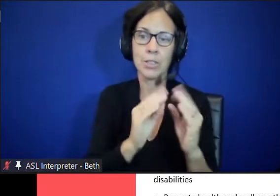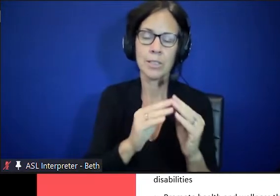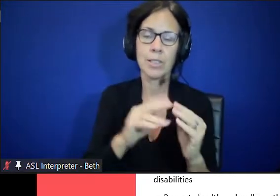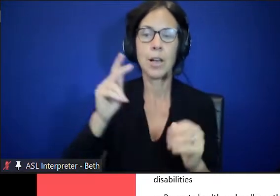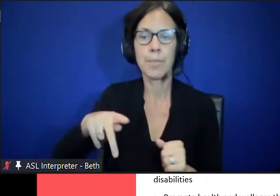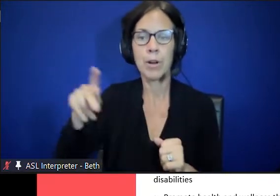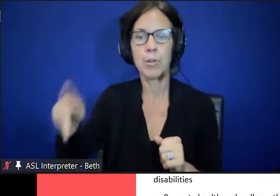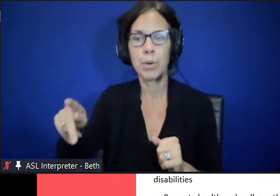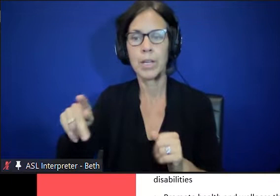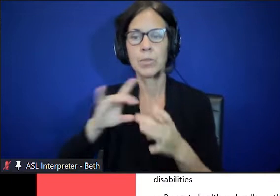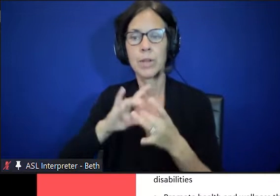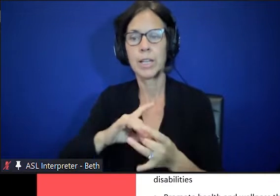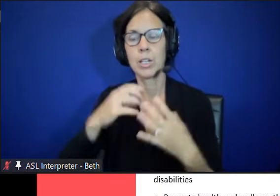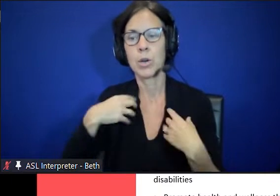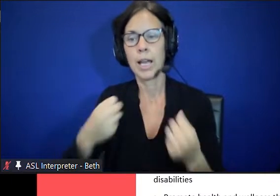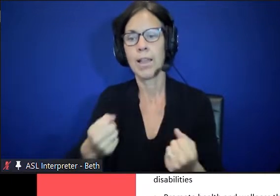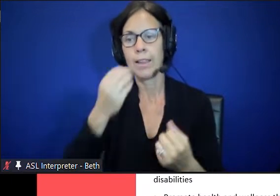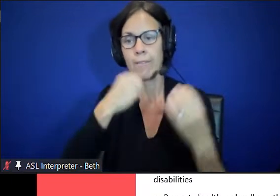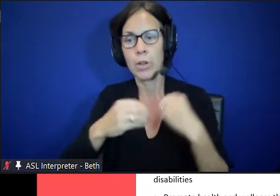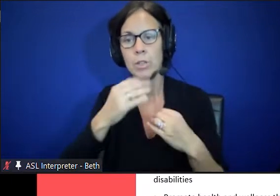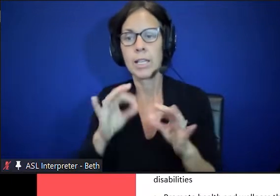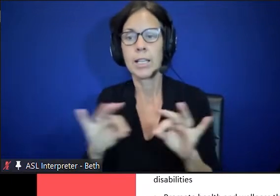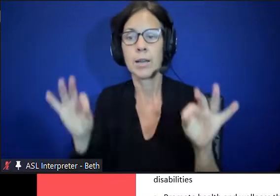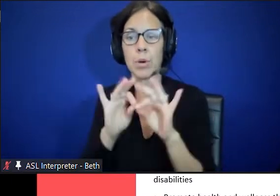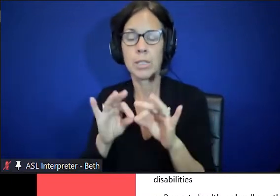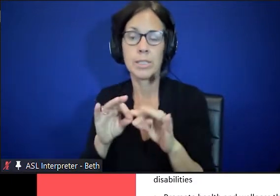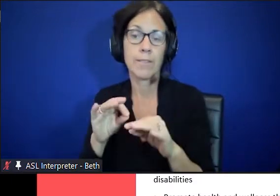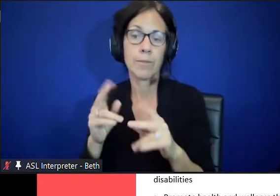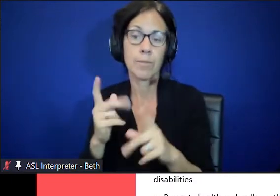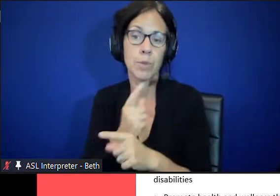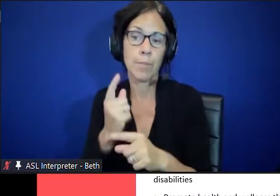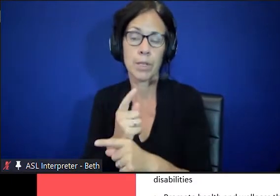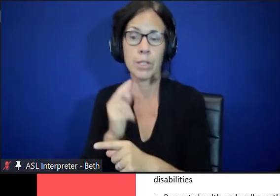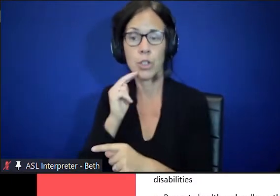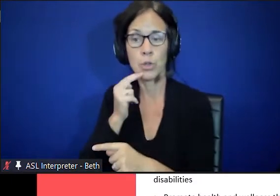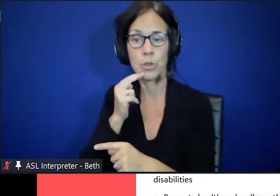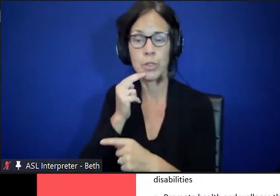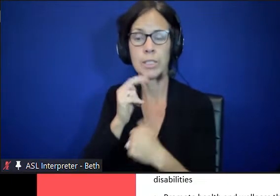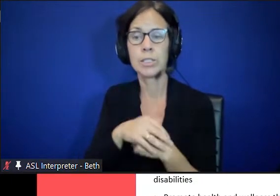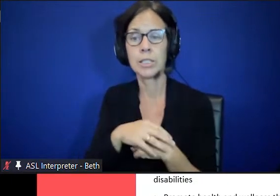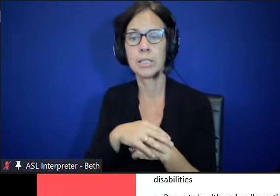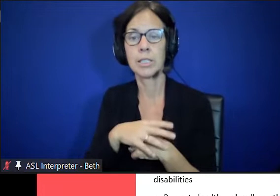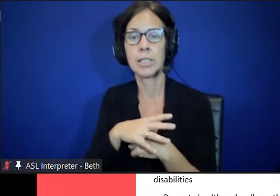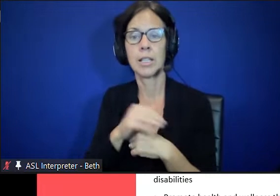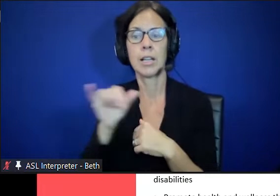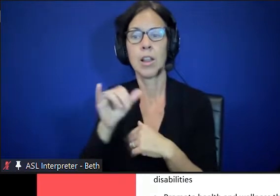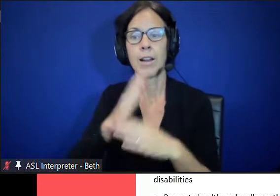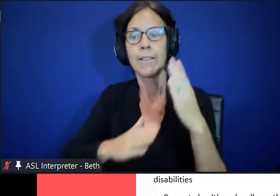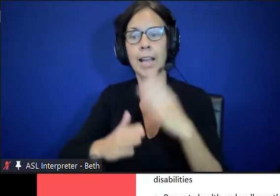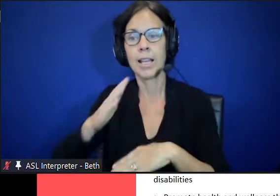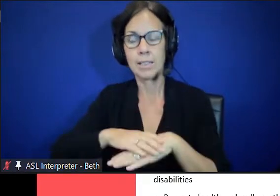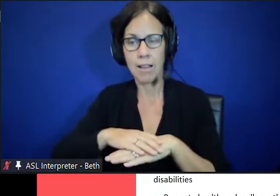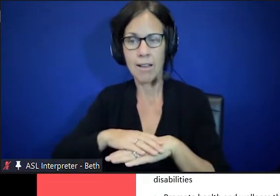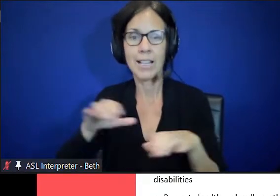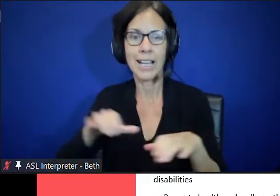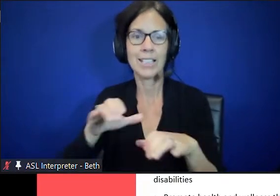on healthy foods and the importance of proper nutrients. And we've also done a lot of hands-on activities. So